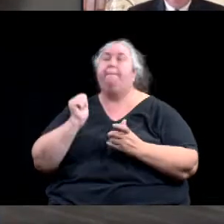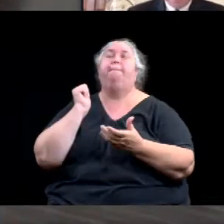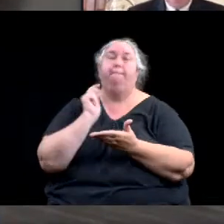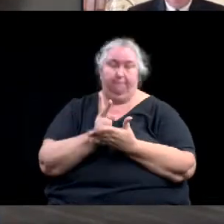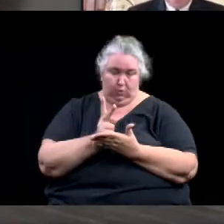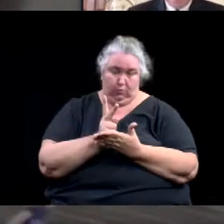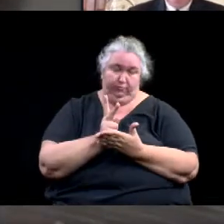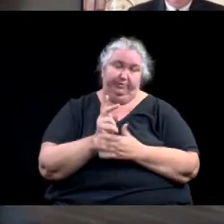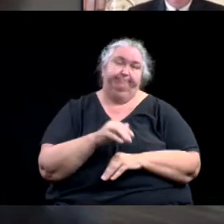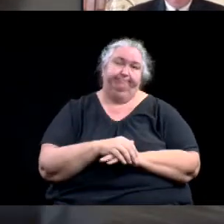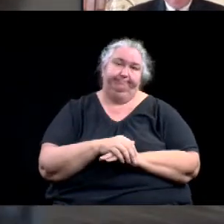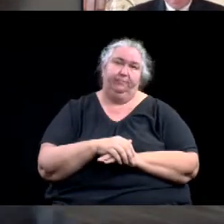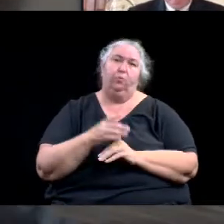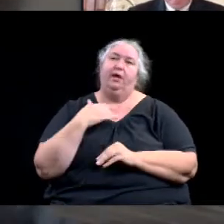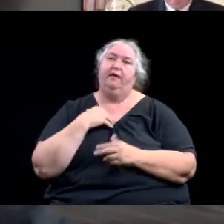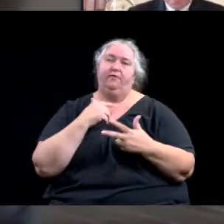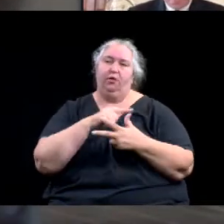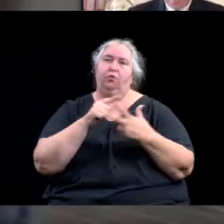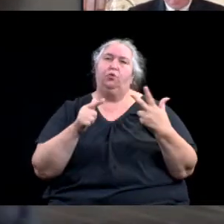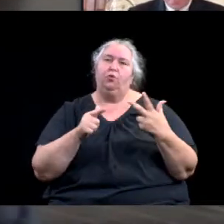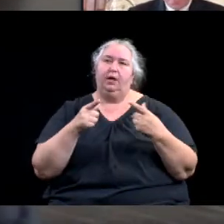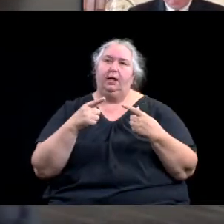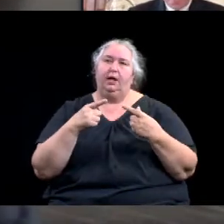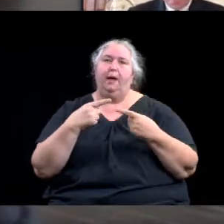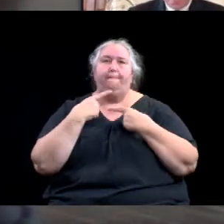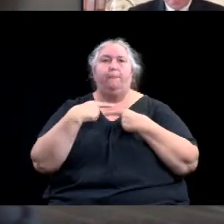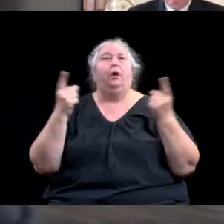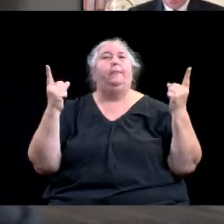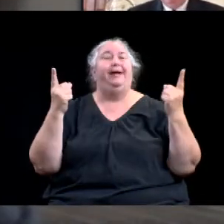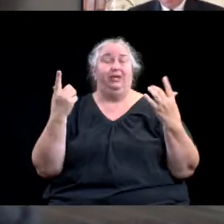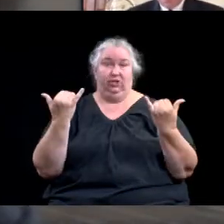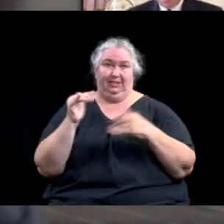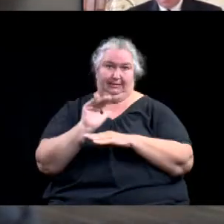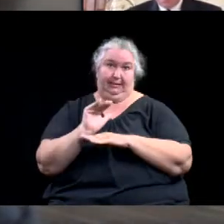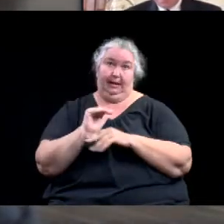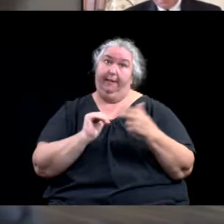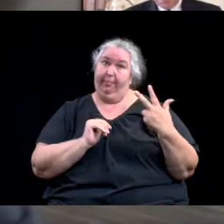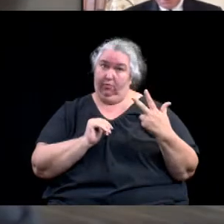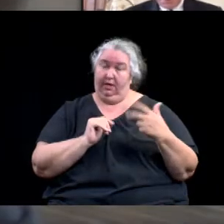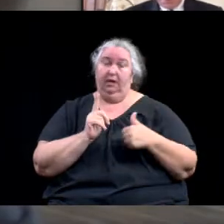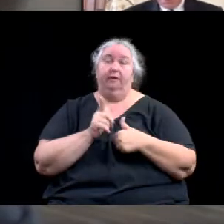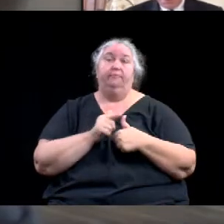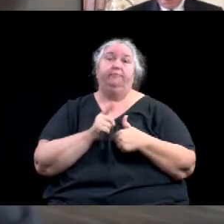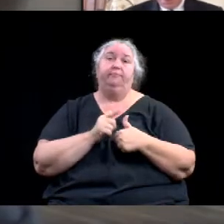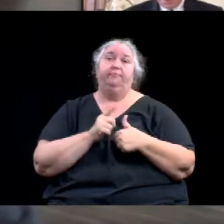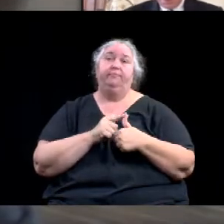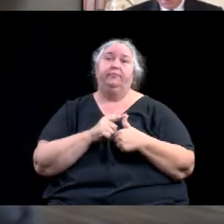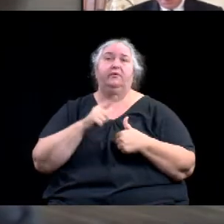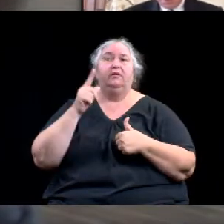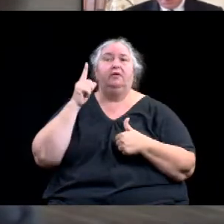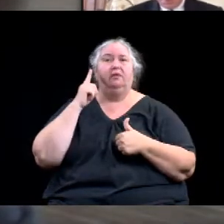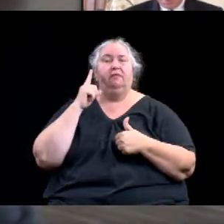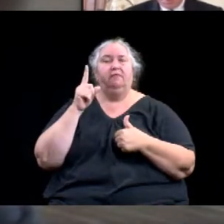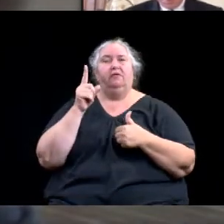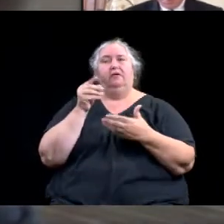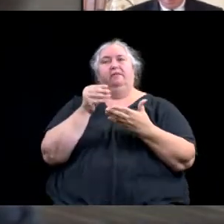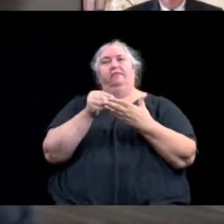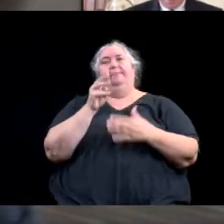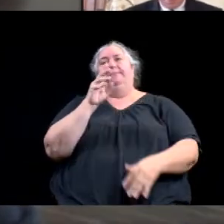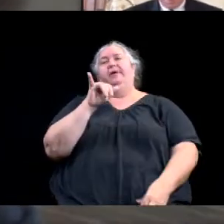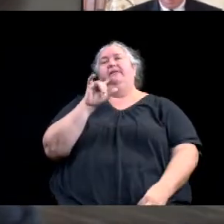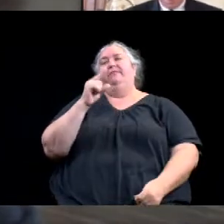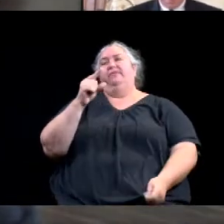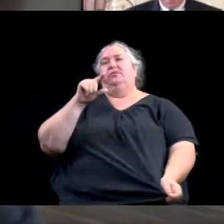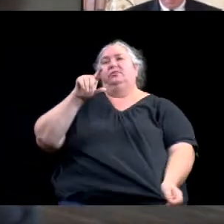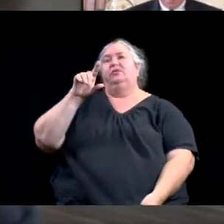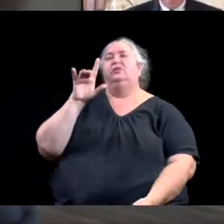proclaiming May 1st, 2021 as the 25th anniversary of Community Healthcare Day, Community Healthcare of Texas Day.